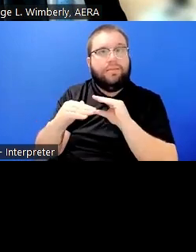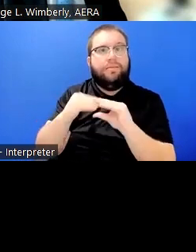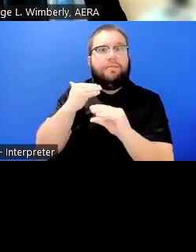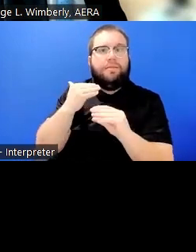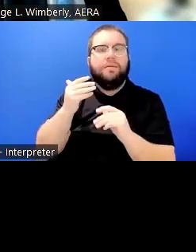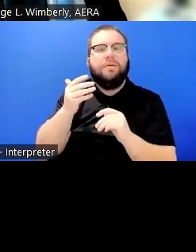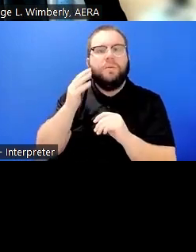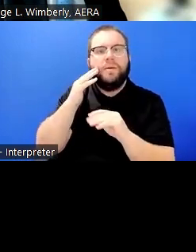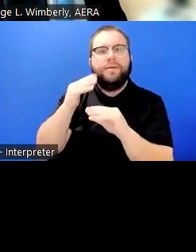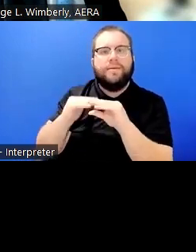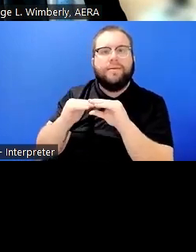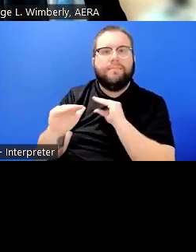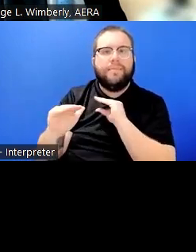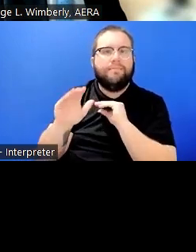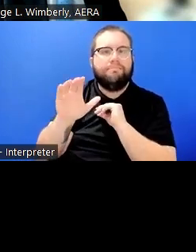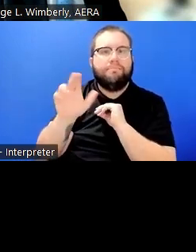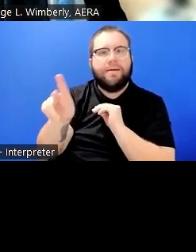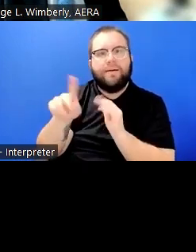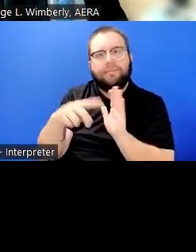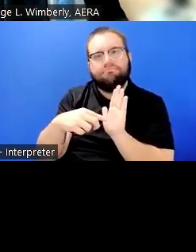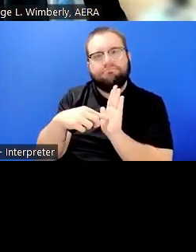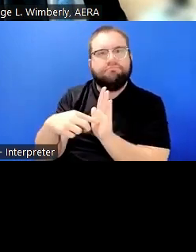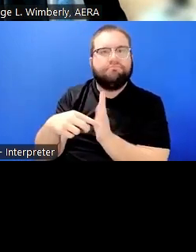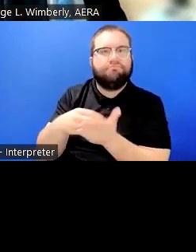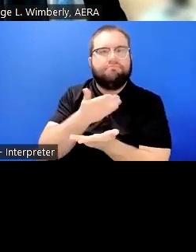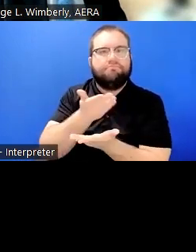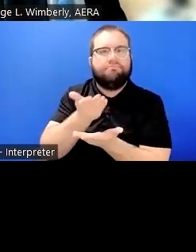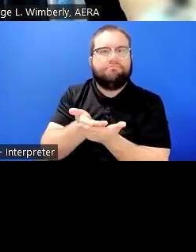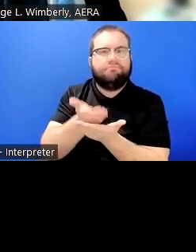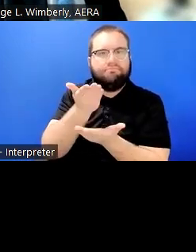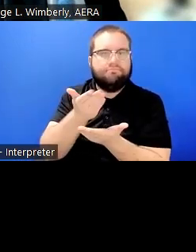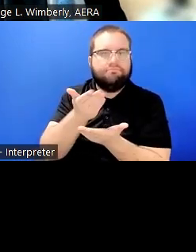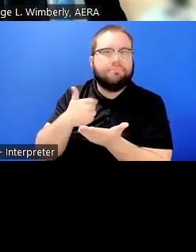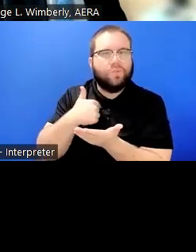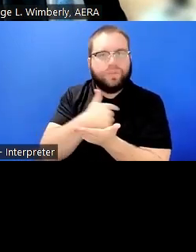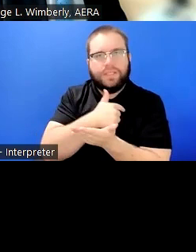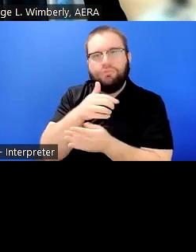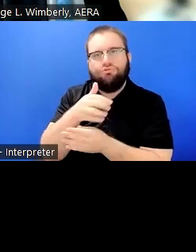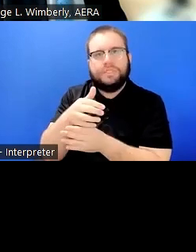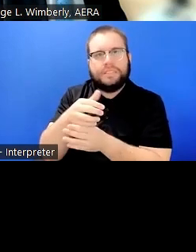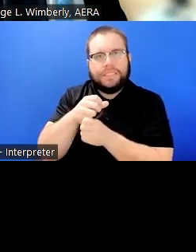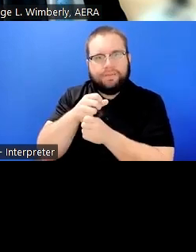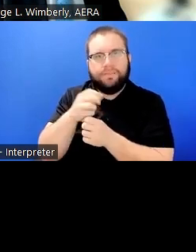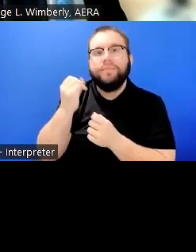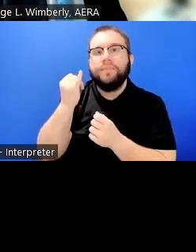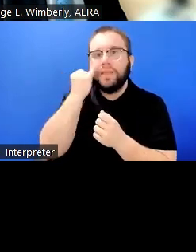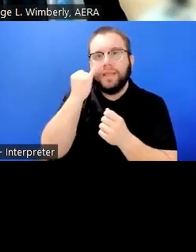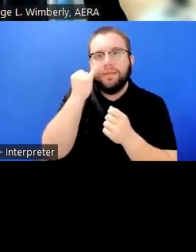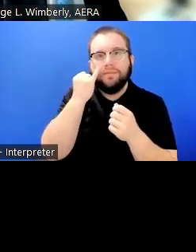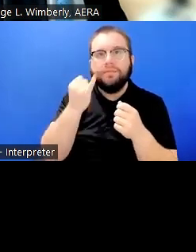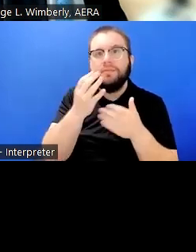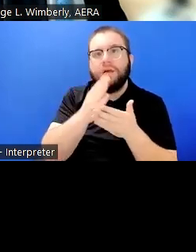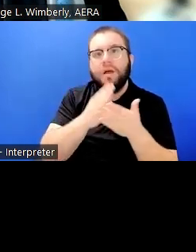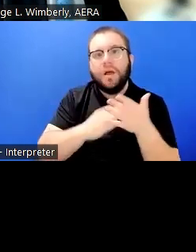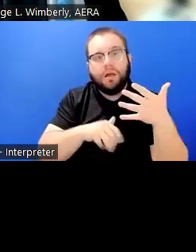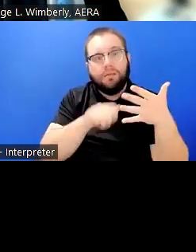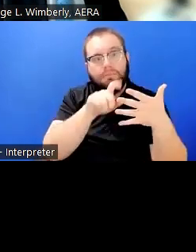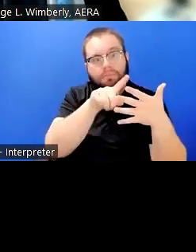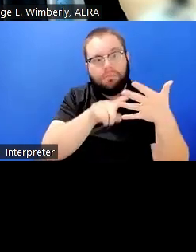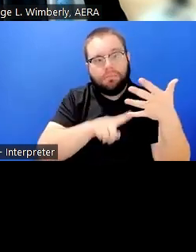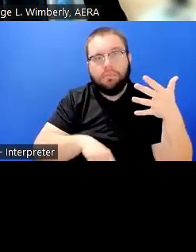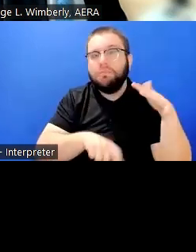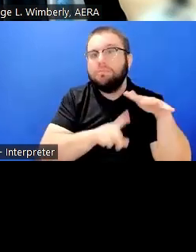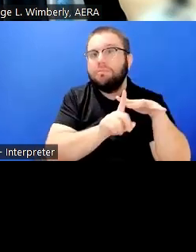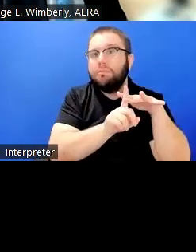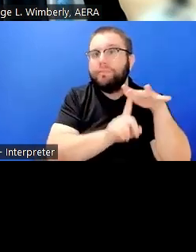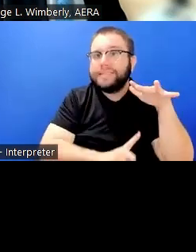email message saying that it's been received. If you are missing something, well, we will get in